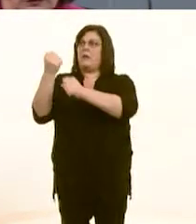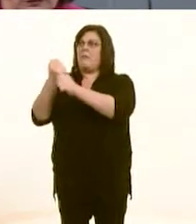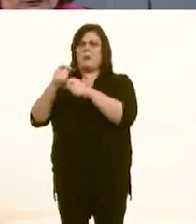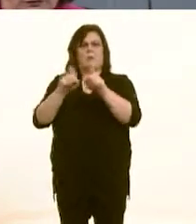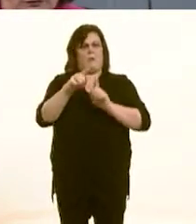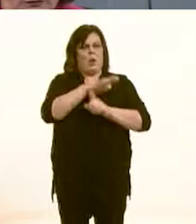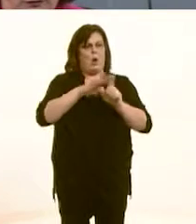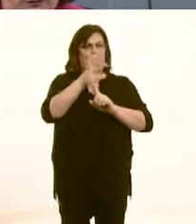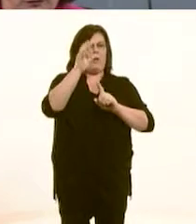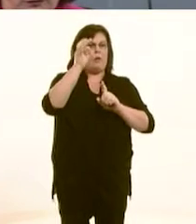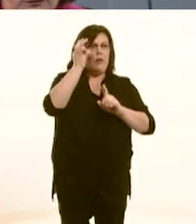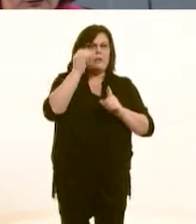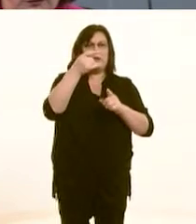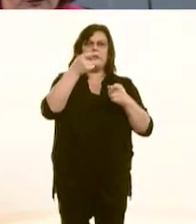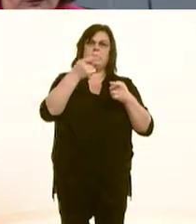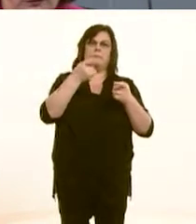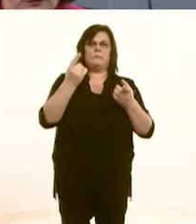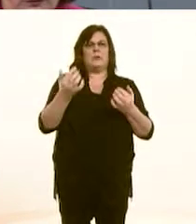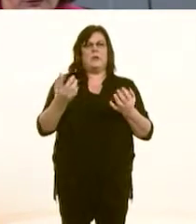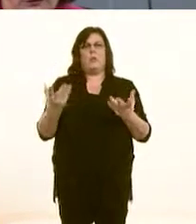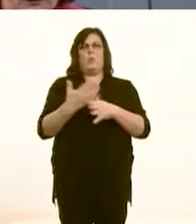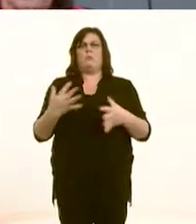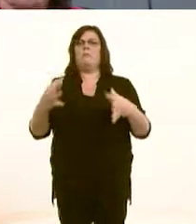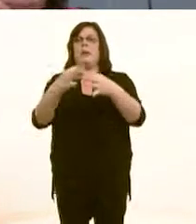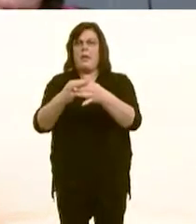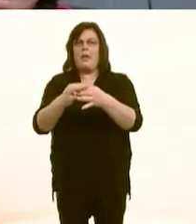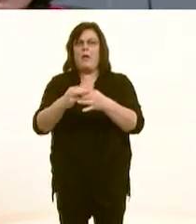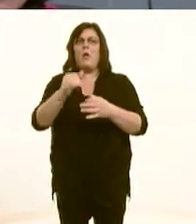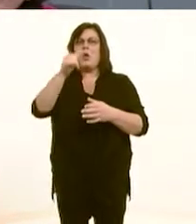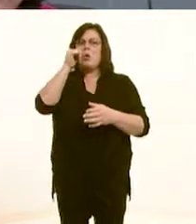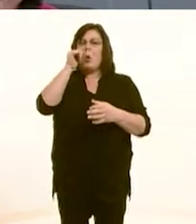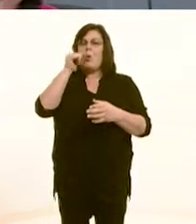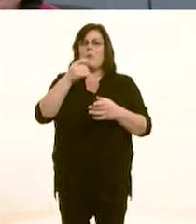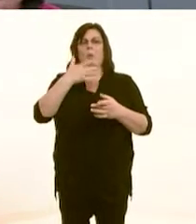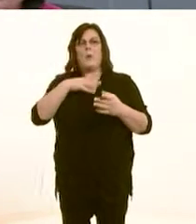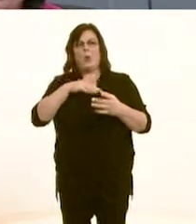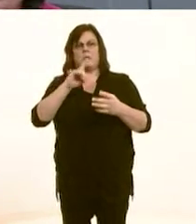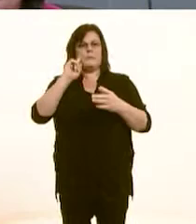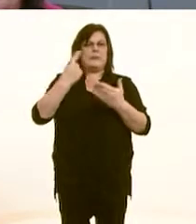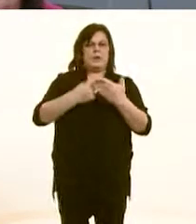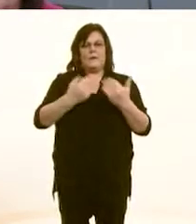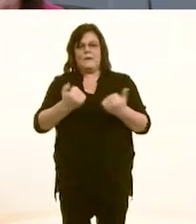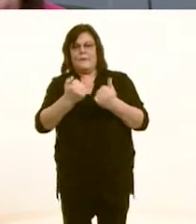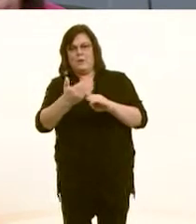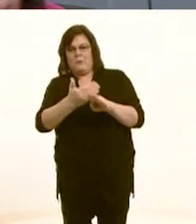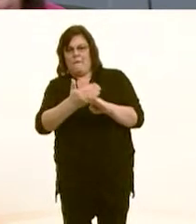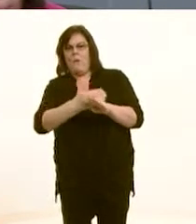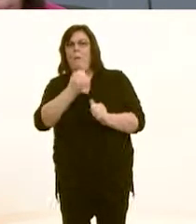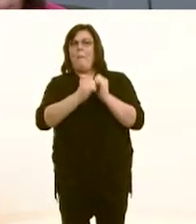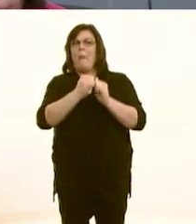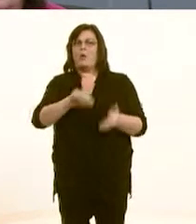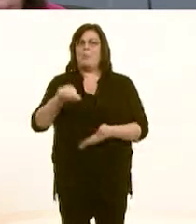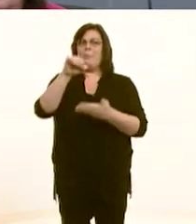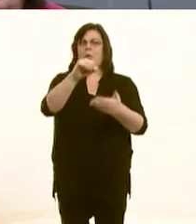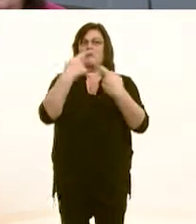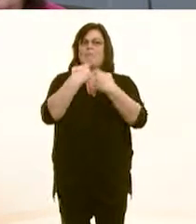in his speech to the Cardiff Business Club, indicated that he'd like to see a deal concluded by the March budget. Are you able to update us as to the